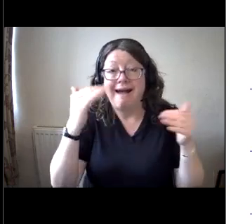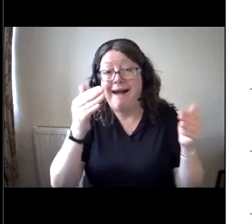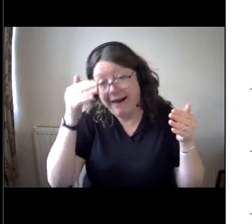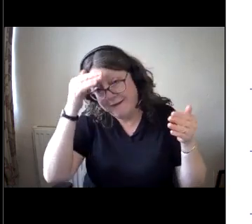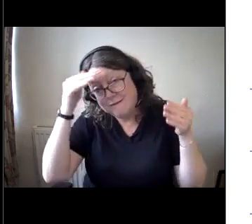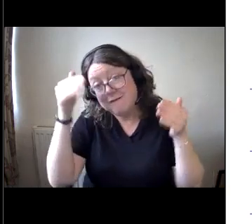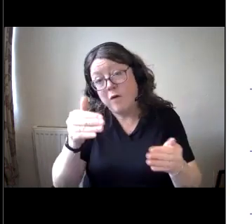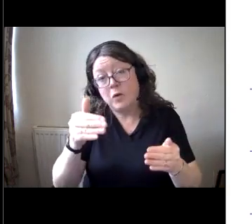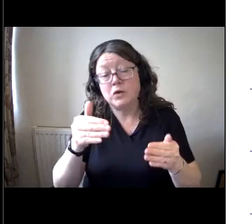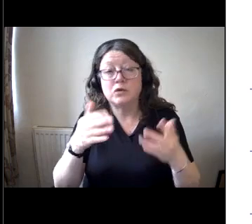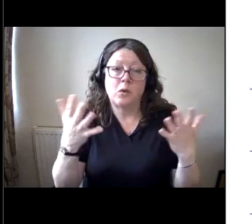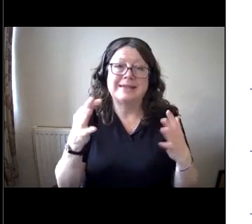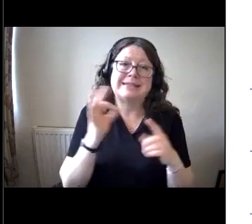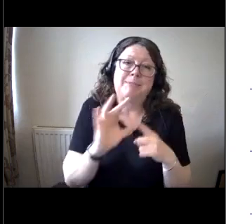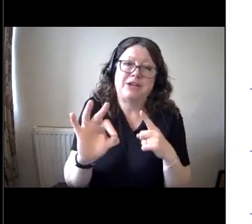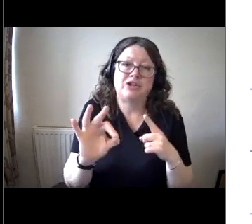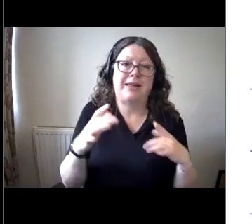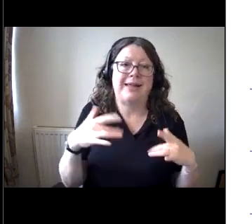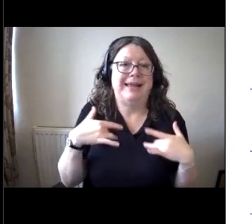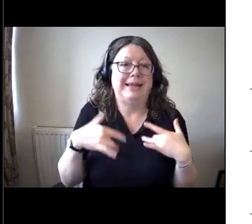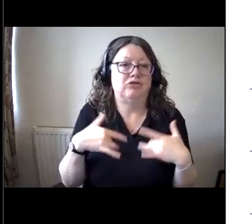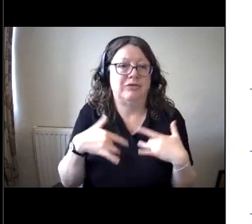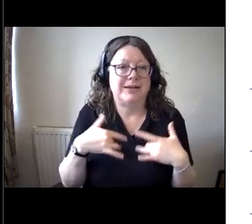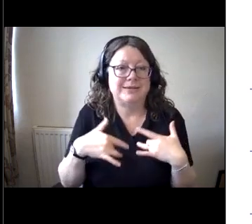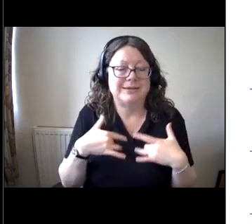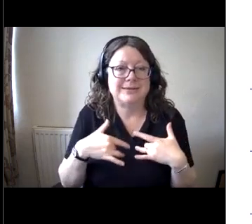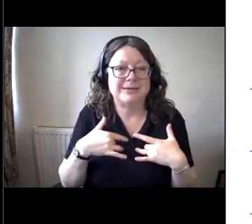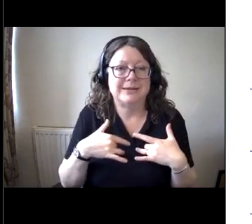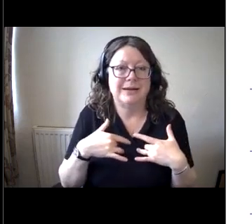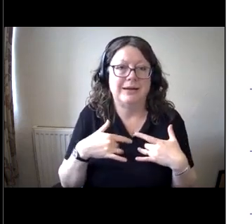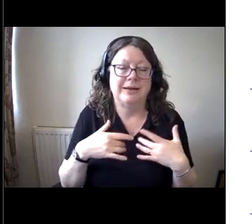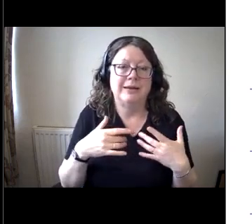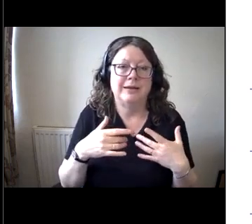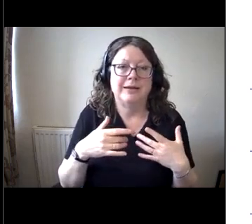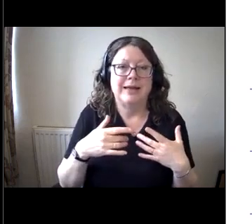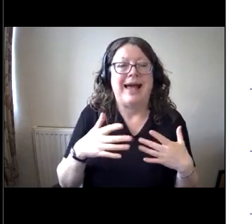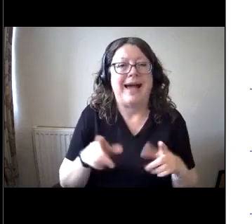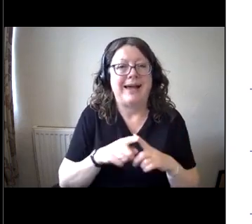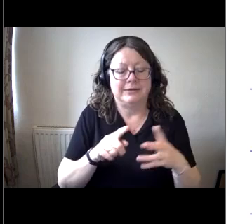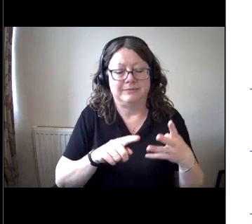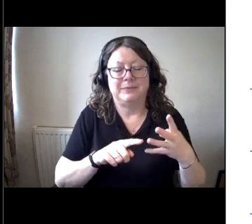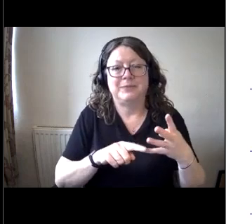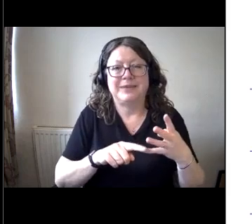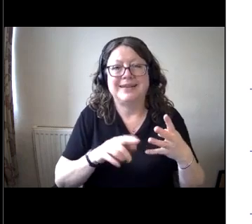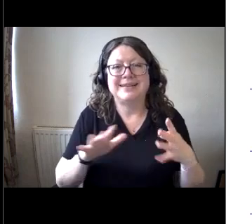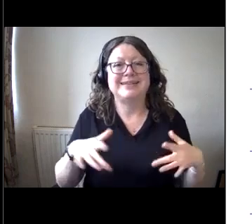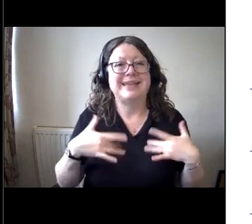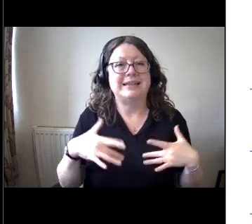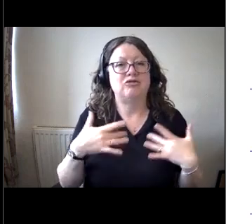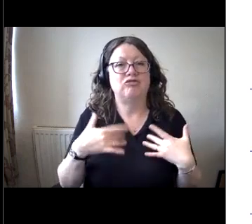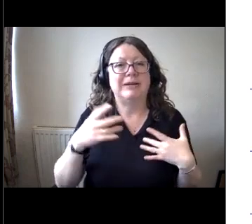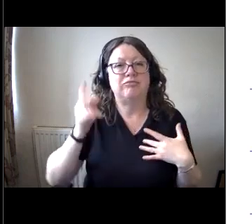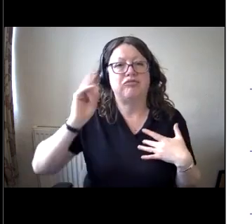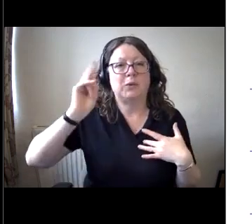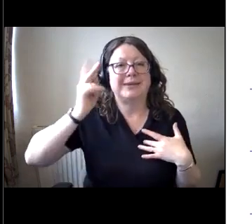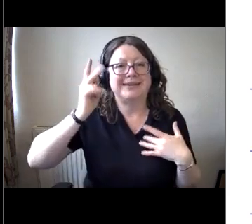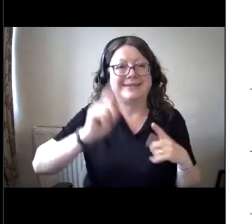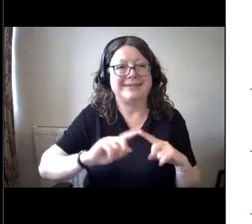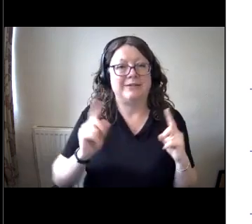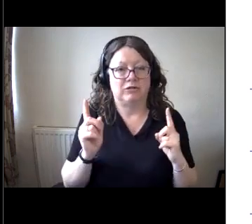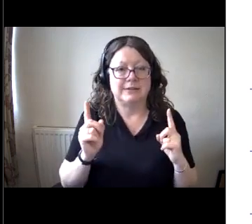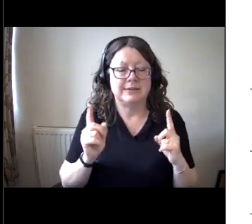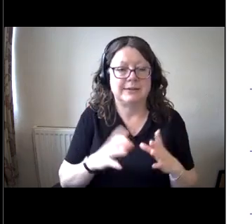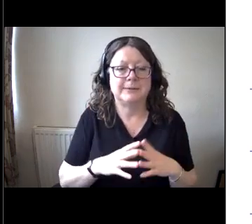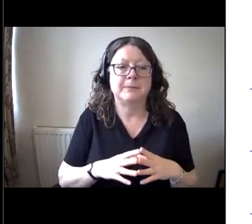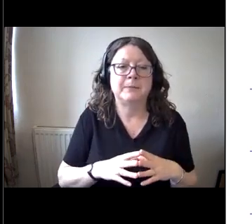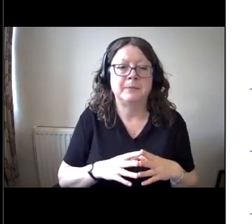special interests, hobbies, and sensory processing differences is also included in that. Now, when we look, I'll